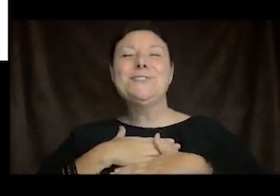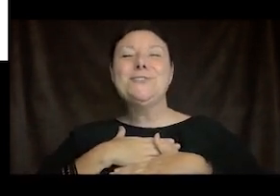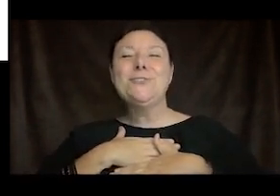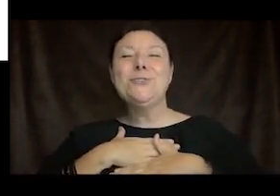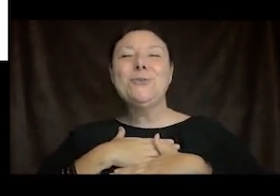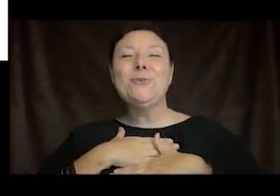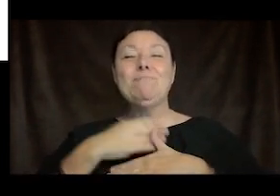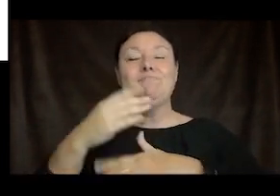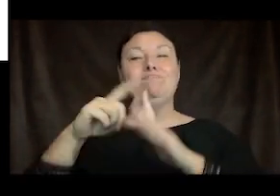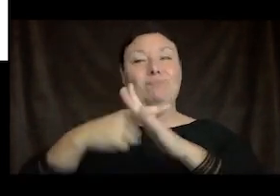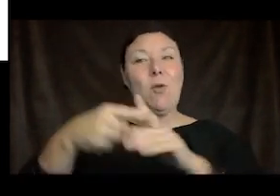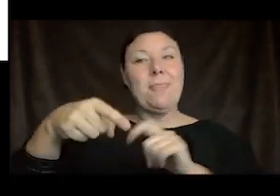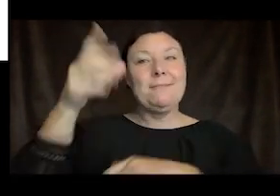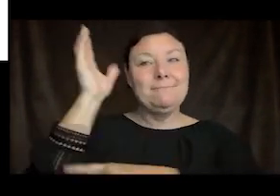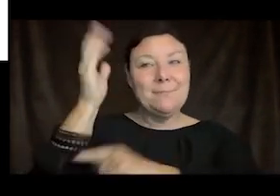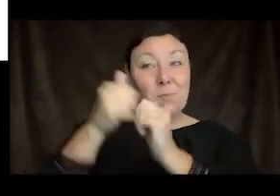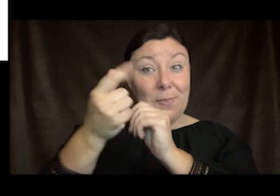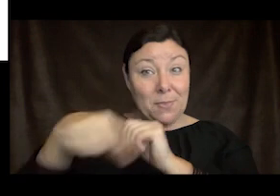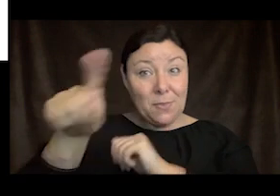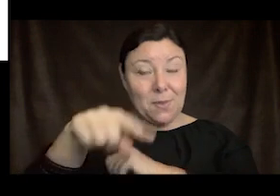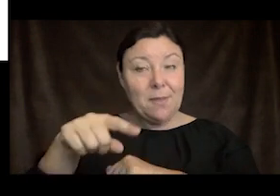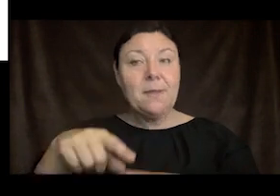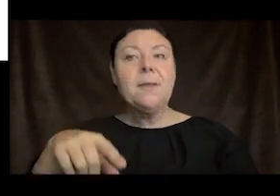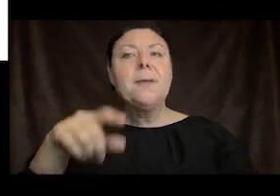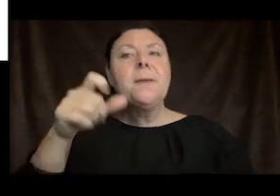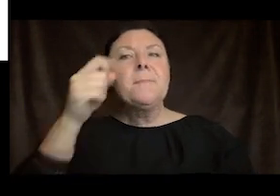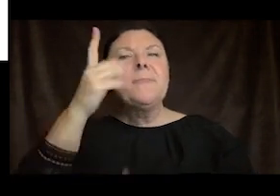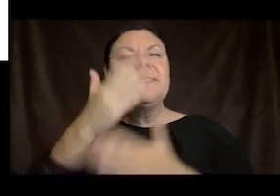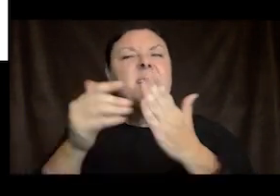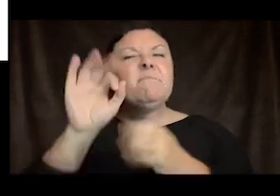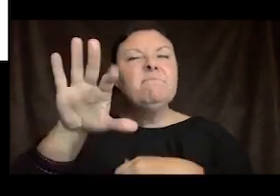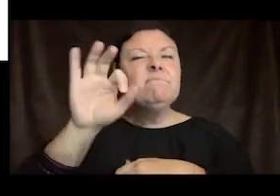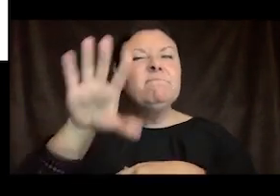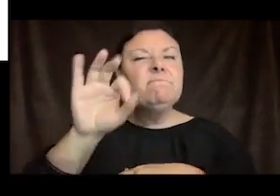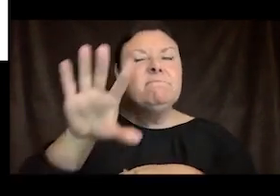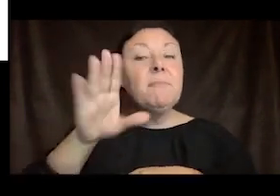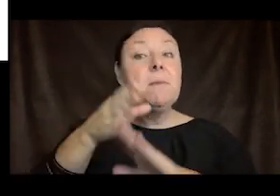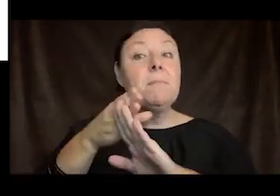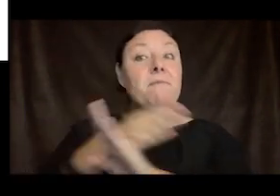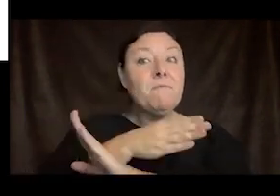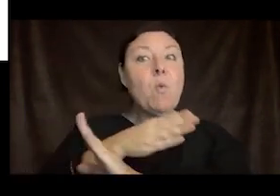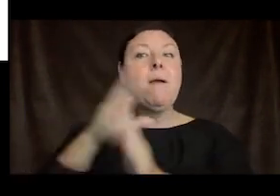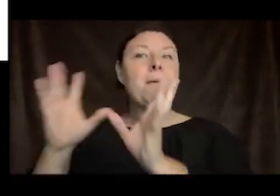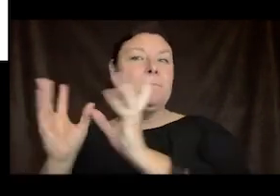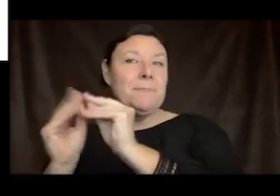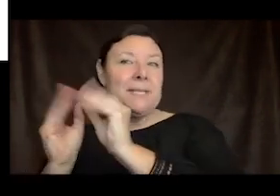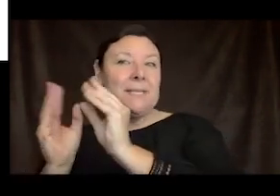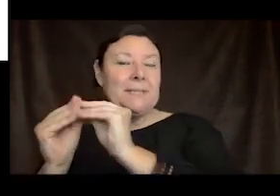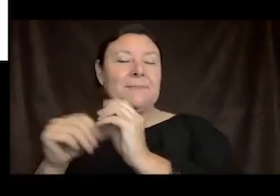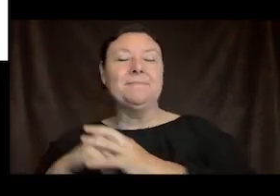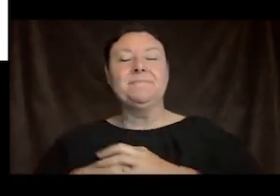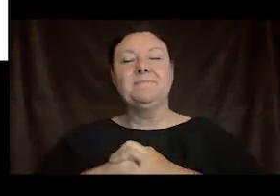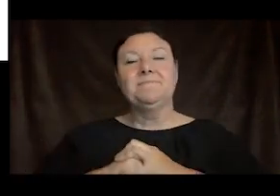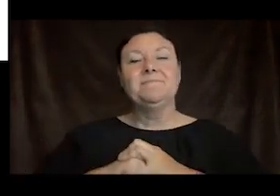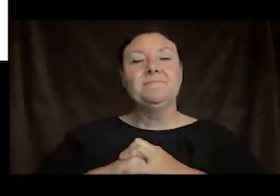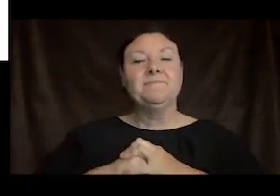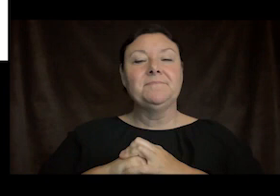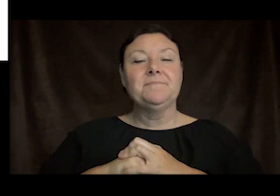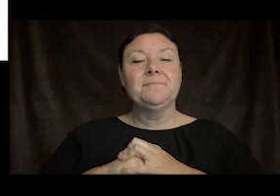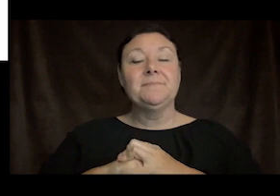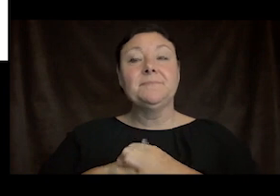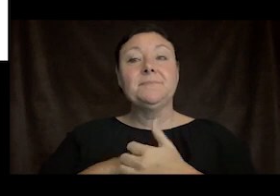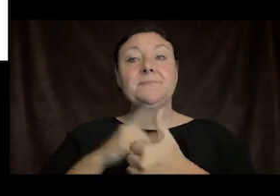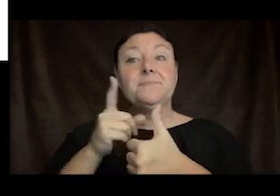be able to begin this webinar with you. A few ground rules that we need to go over.